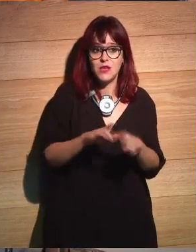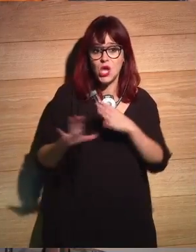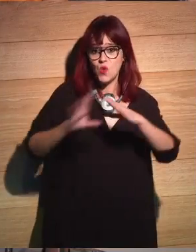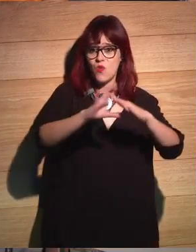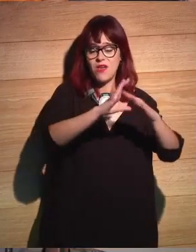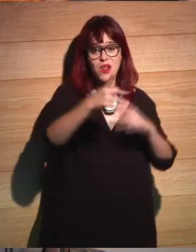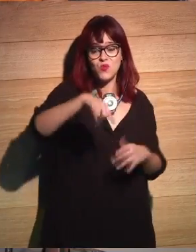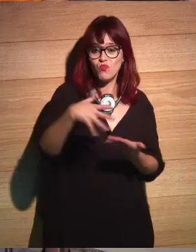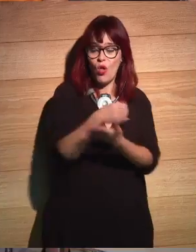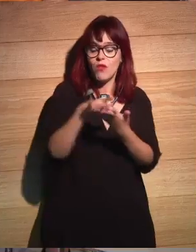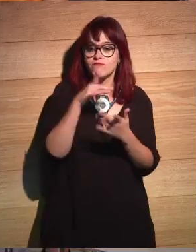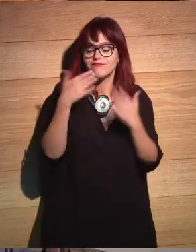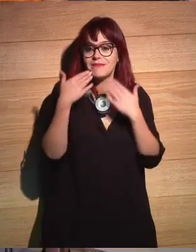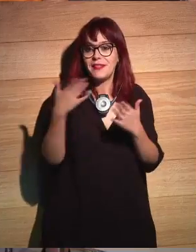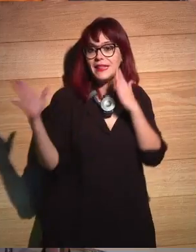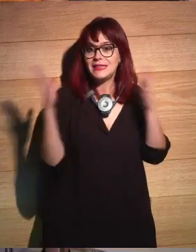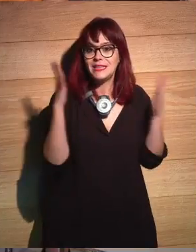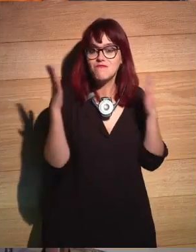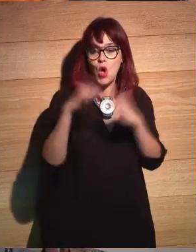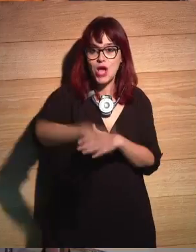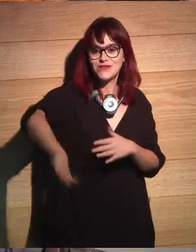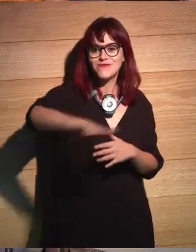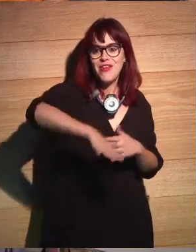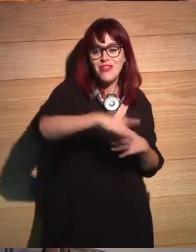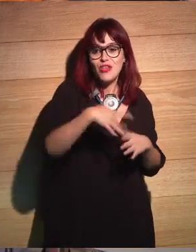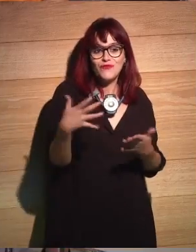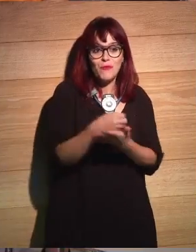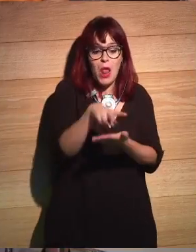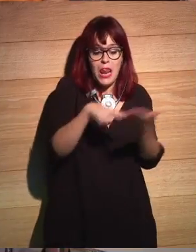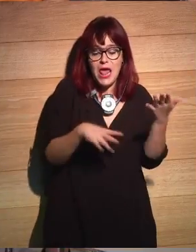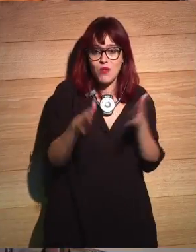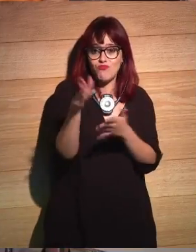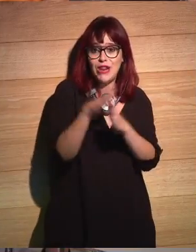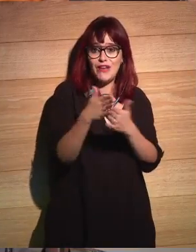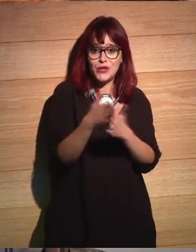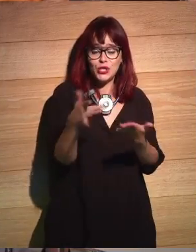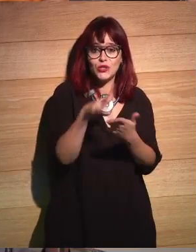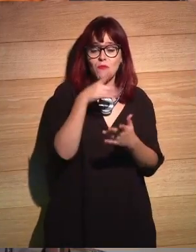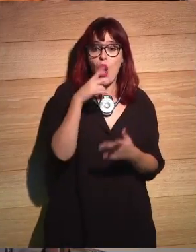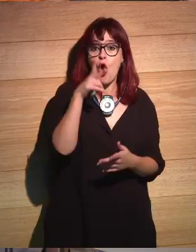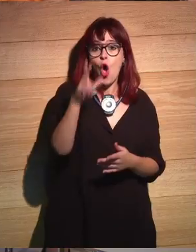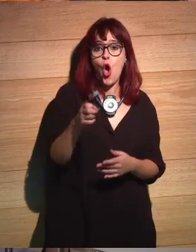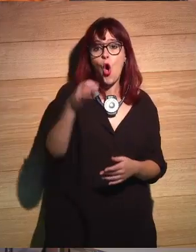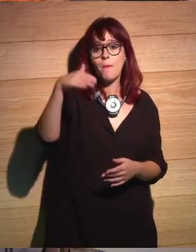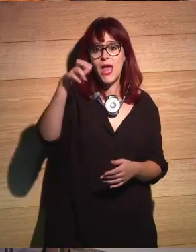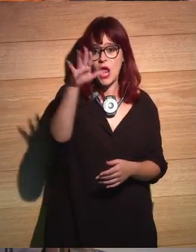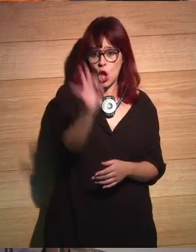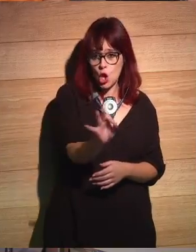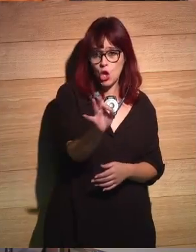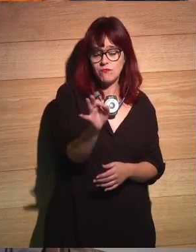I think, is shared by all arts that allow us to communicate with each other through time,